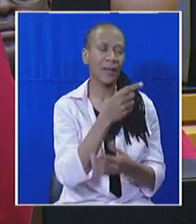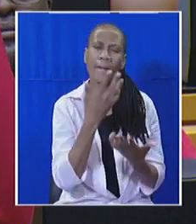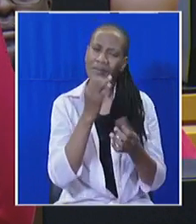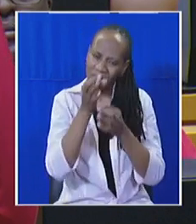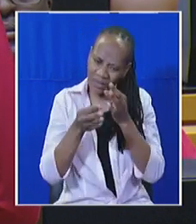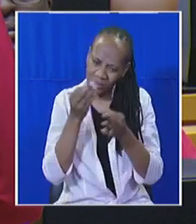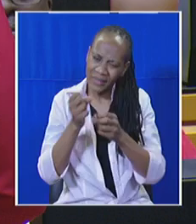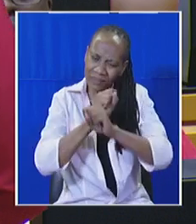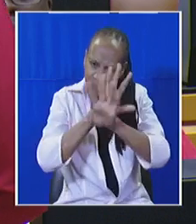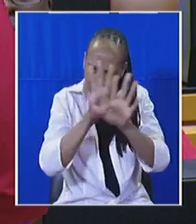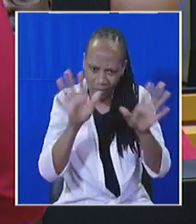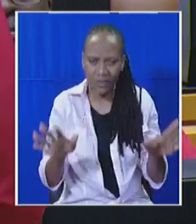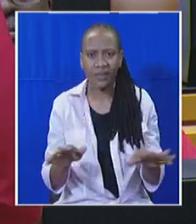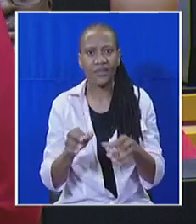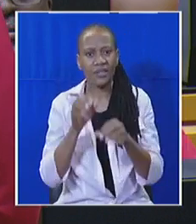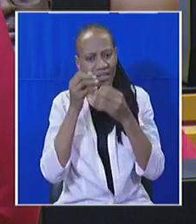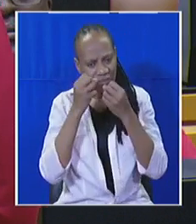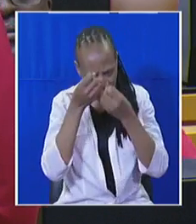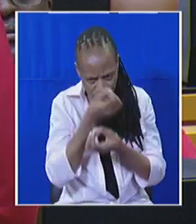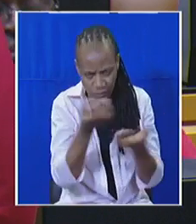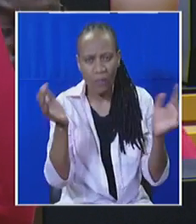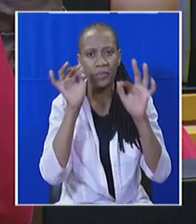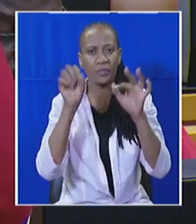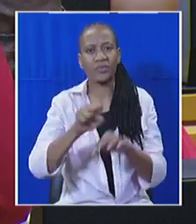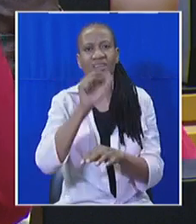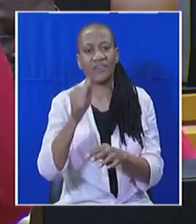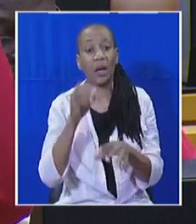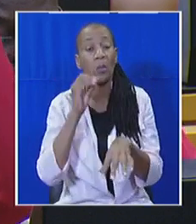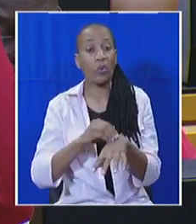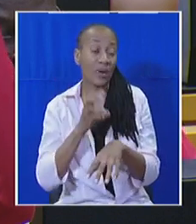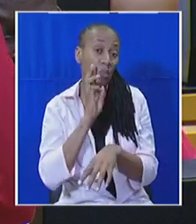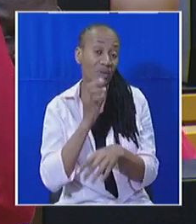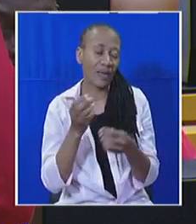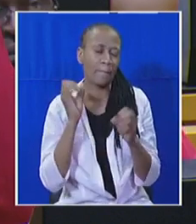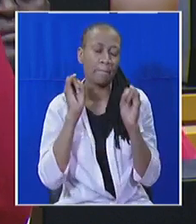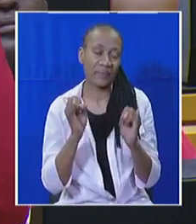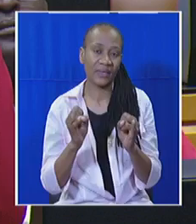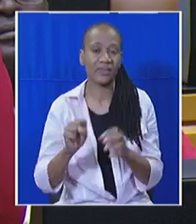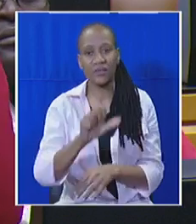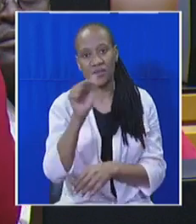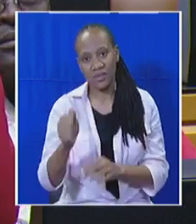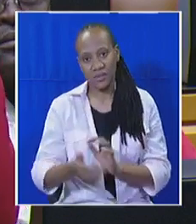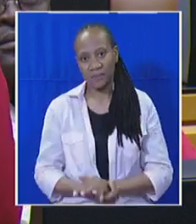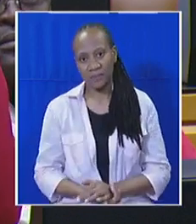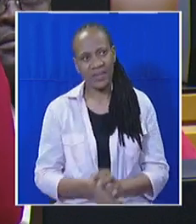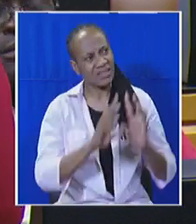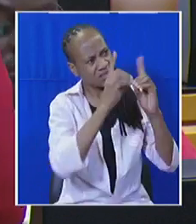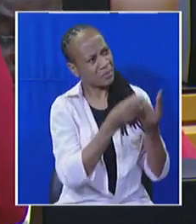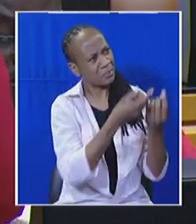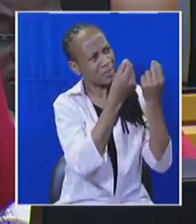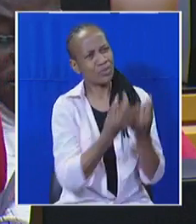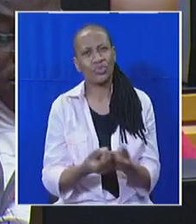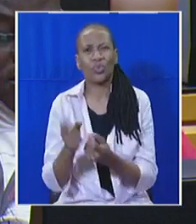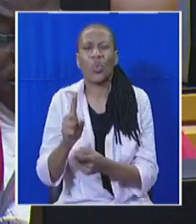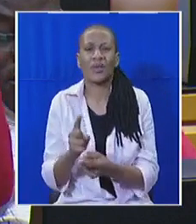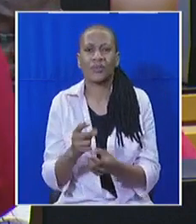let the country know the true extent of the water problems facing South Africans. And what is doing to avert this crisis, I